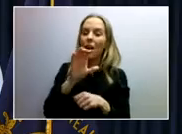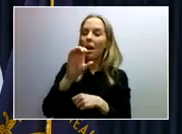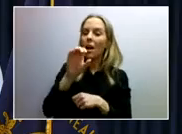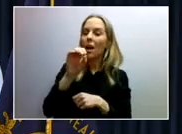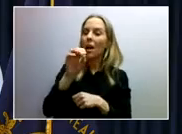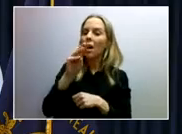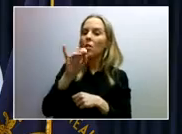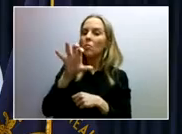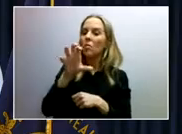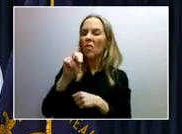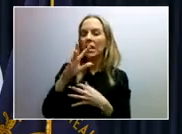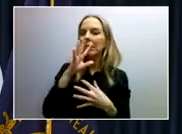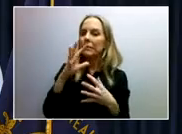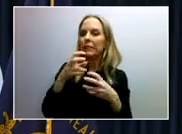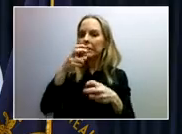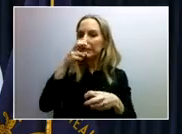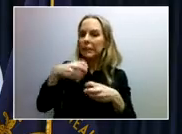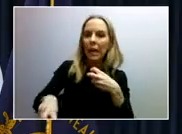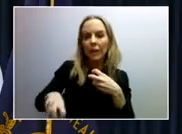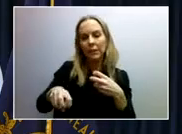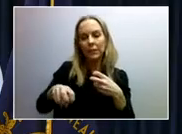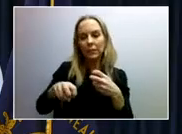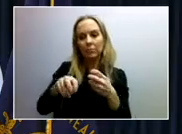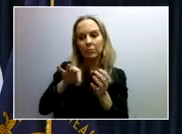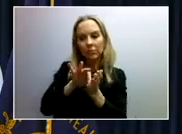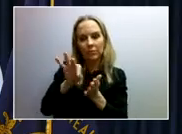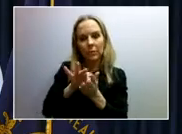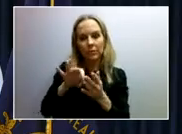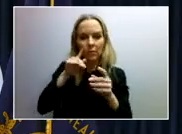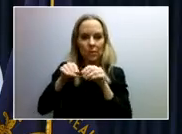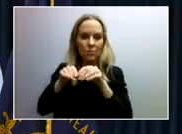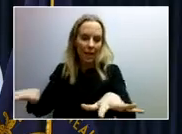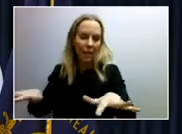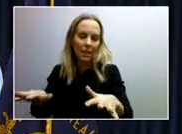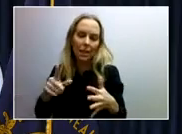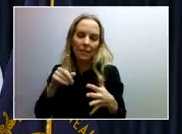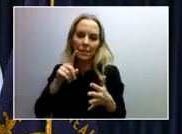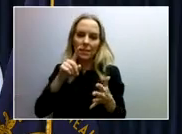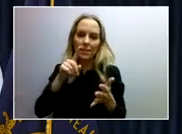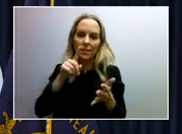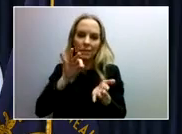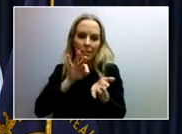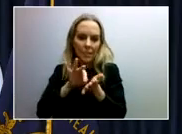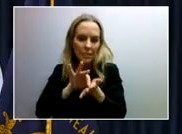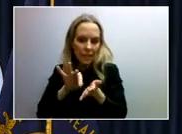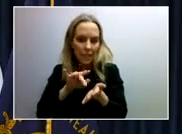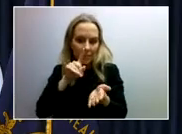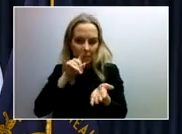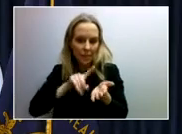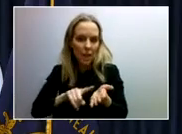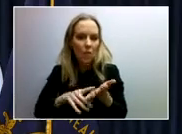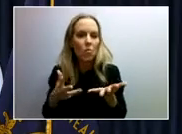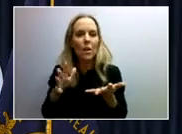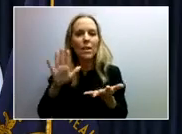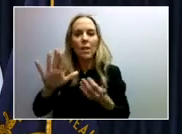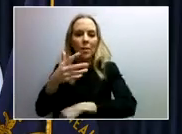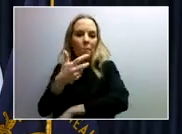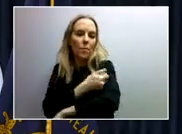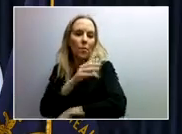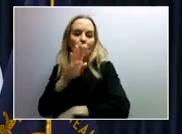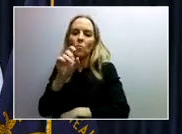adversary in terms of spread, and we'll need to be checking on what's the boosting status in those institutions.